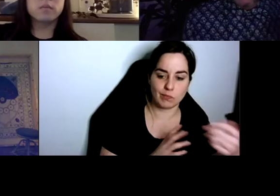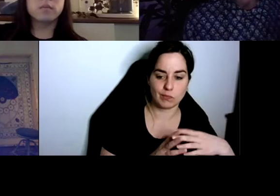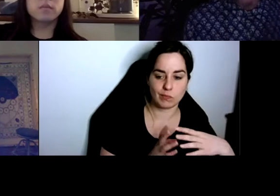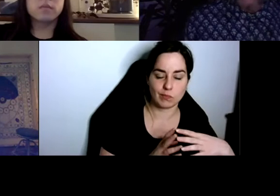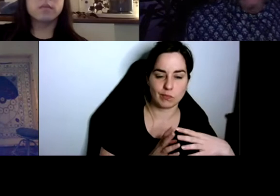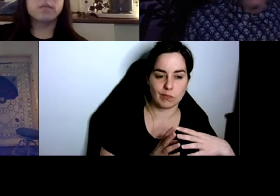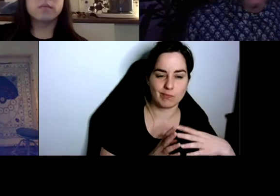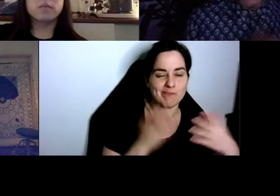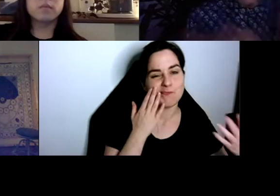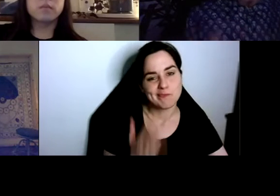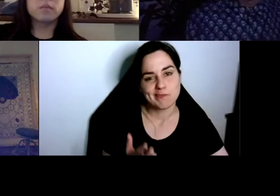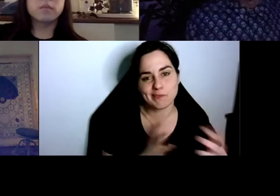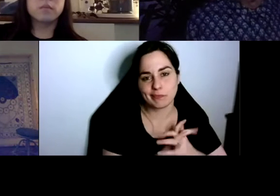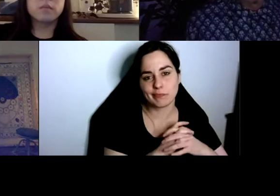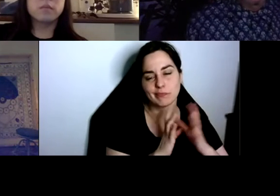I don't know,